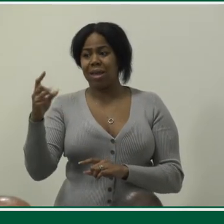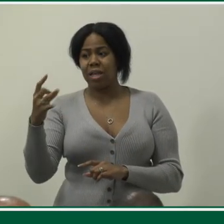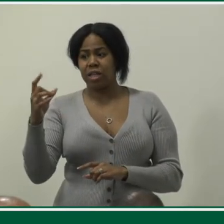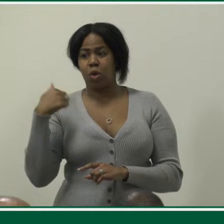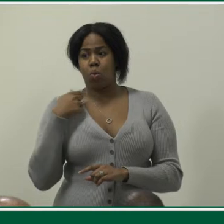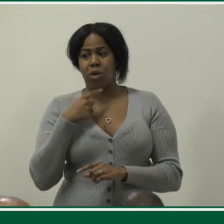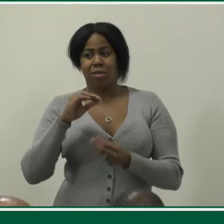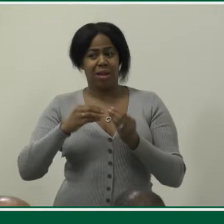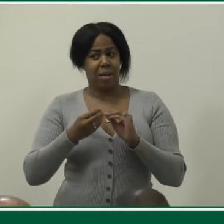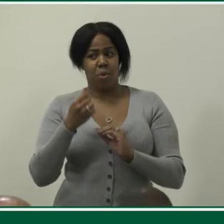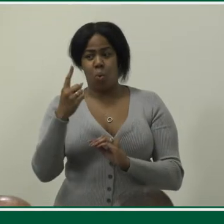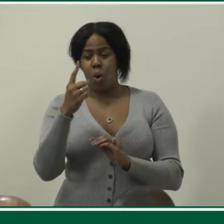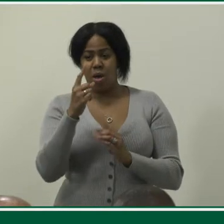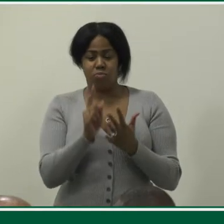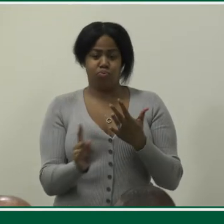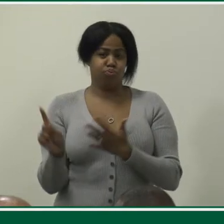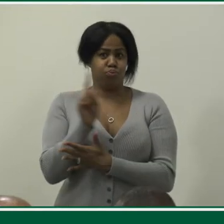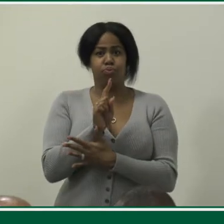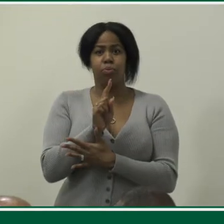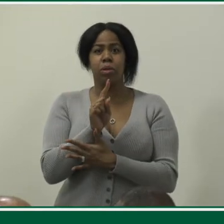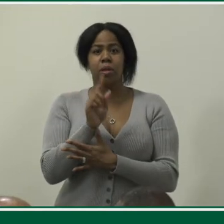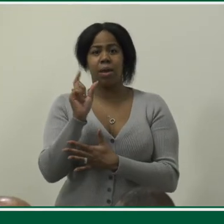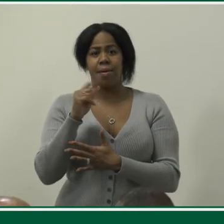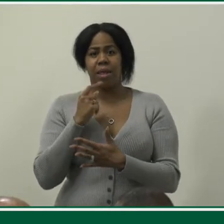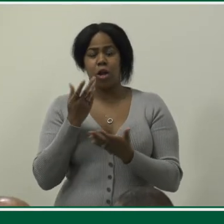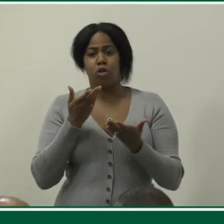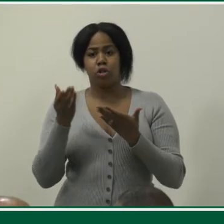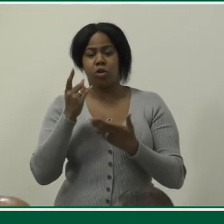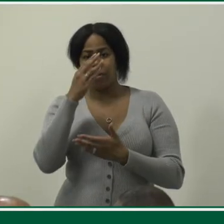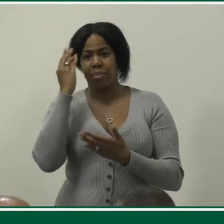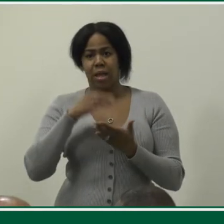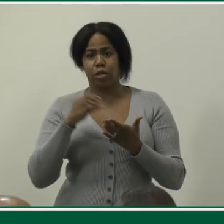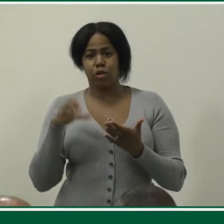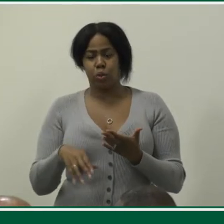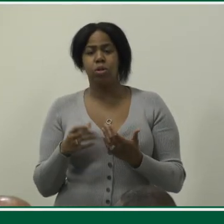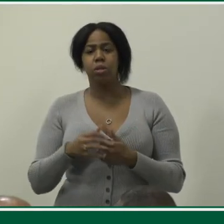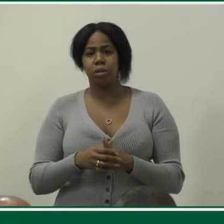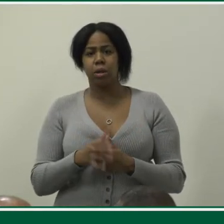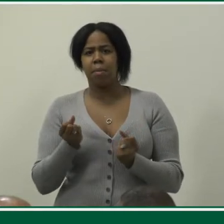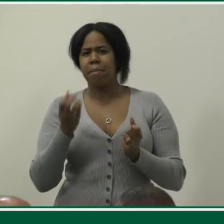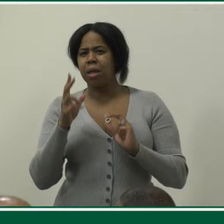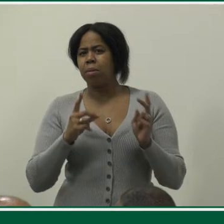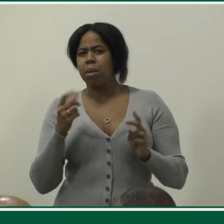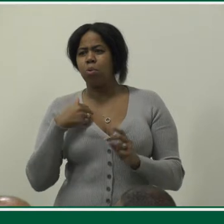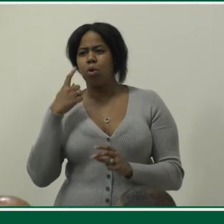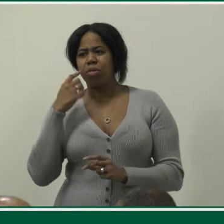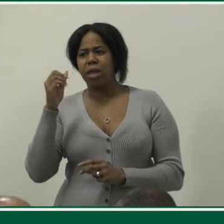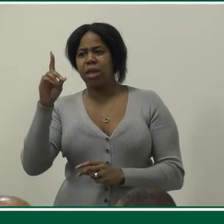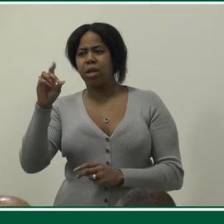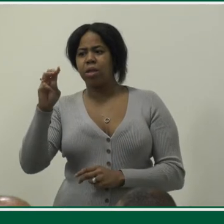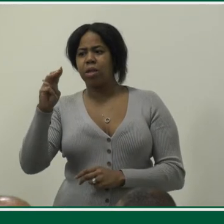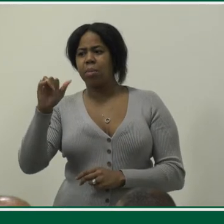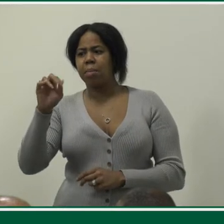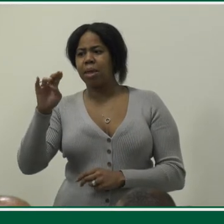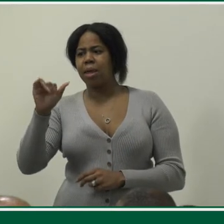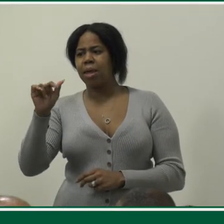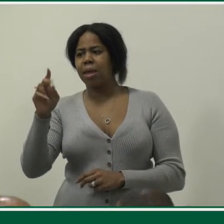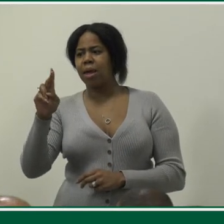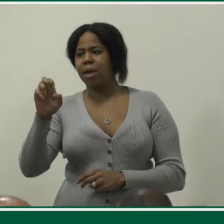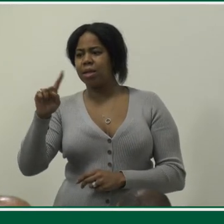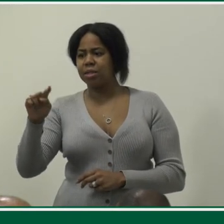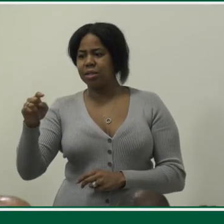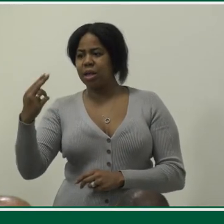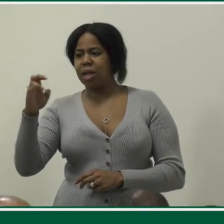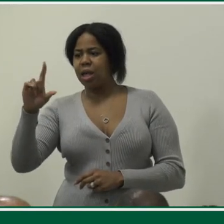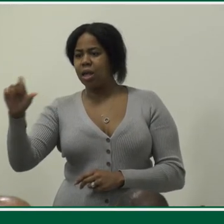serving Black students in the Cal State system. A lot of people have assumed that it's Dominguez Hills, because historically